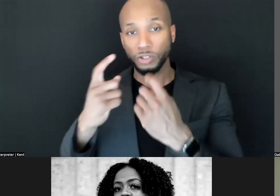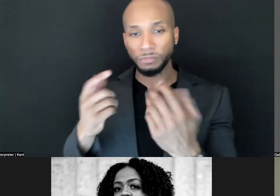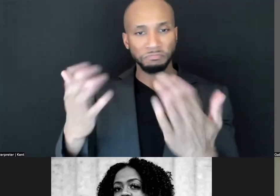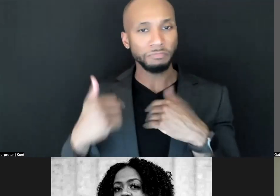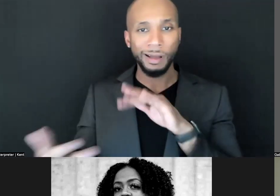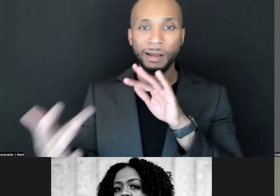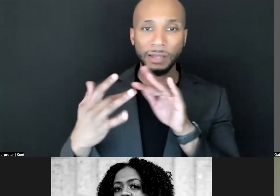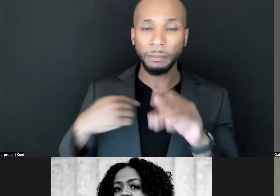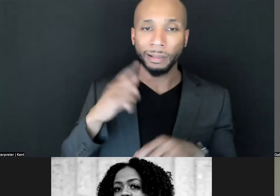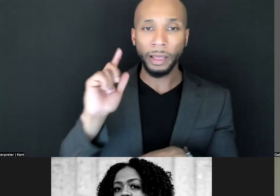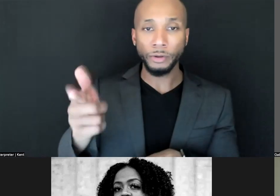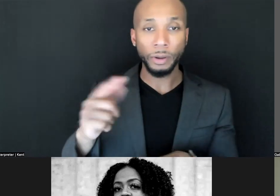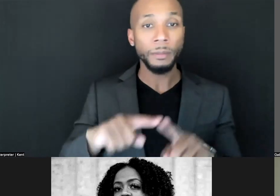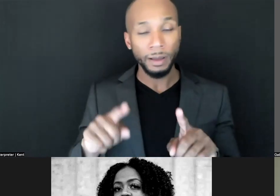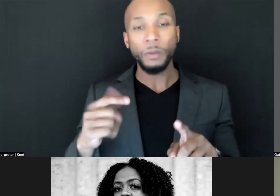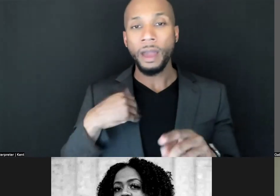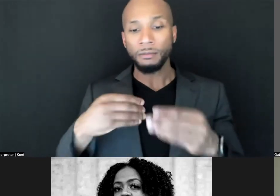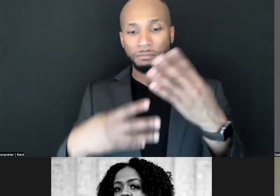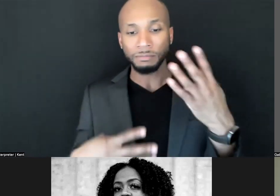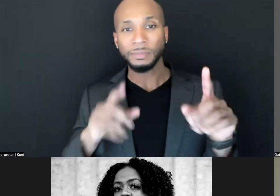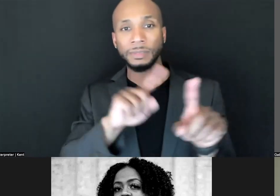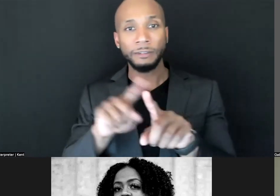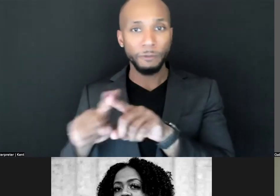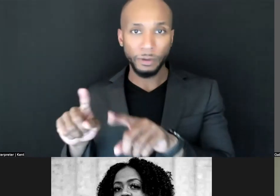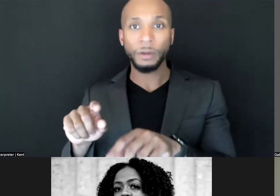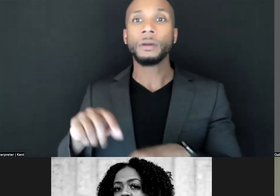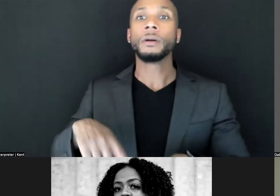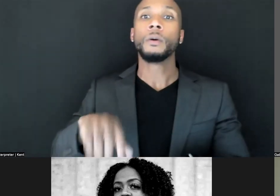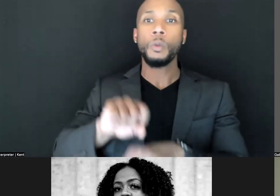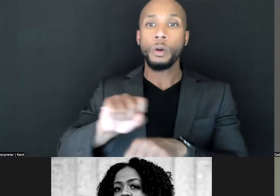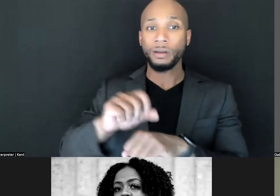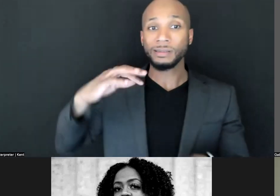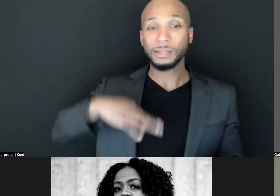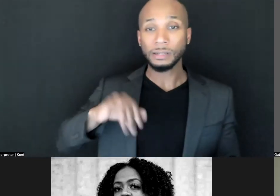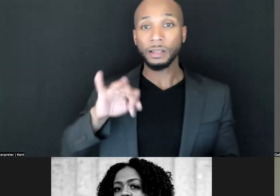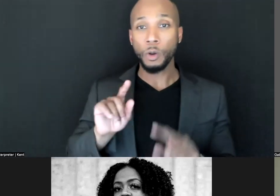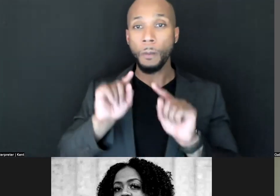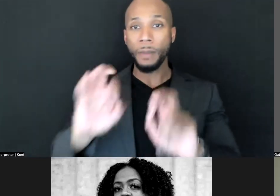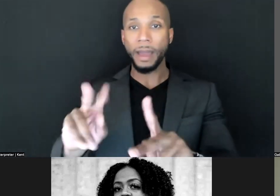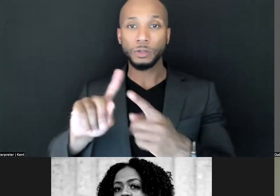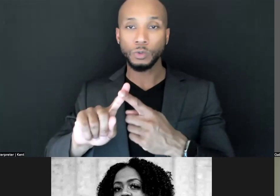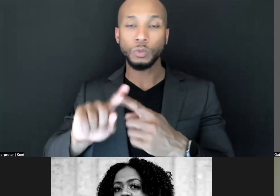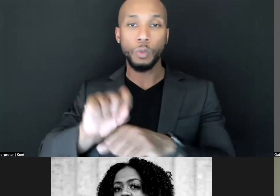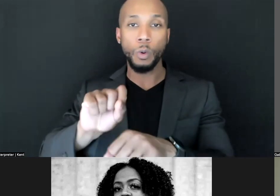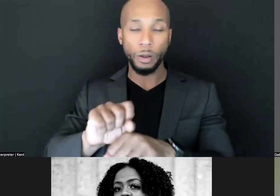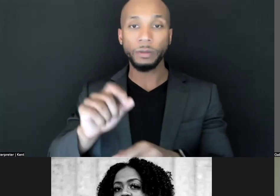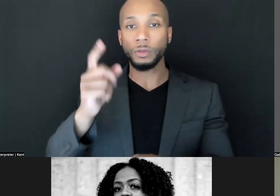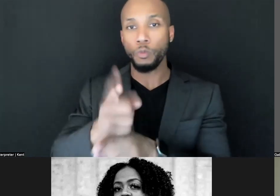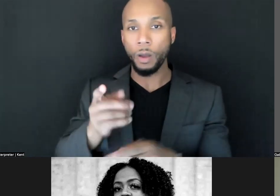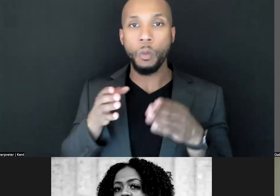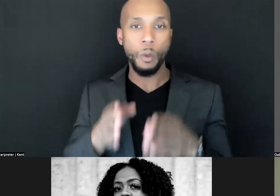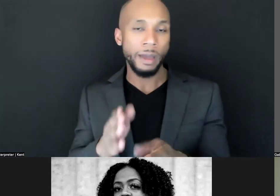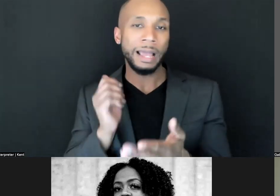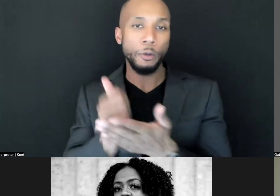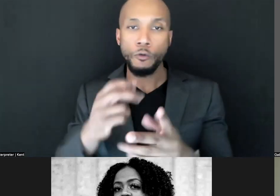out to me at a later date. But there are all kinds of work incentives. If you go back to work the right way, that can help you figure out if